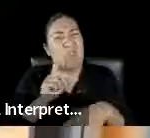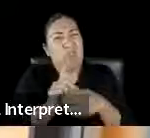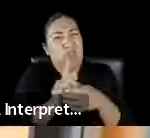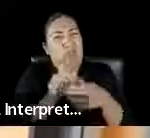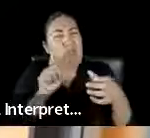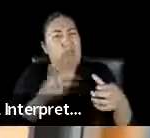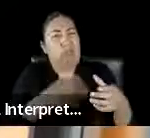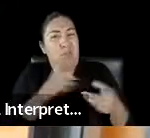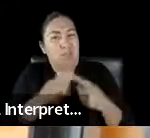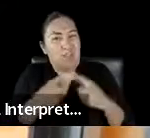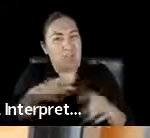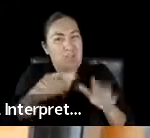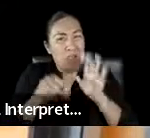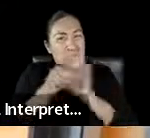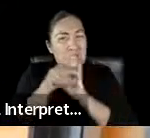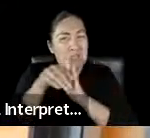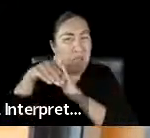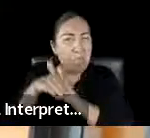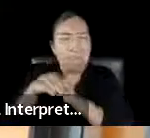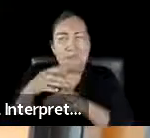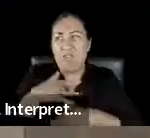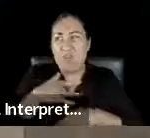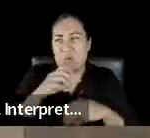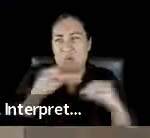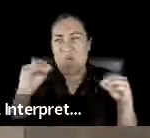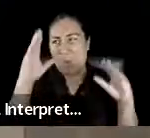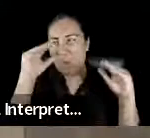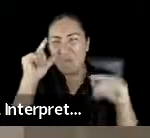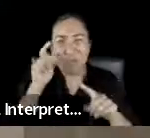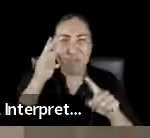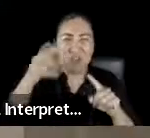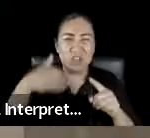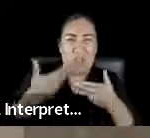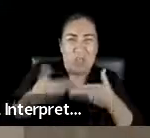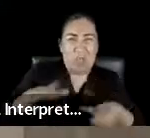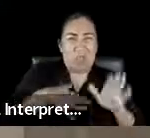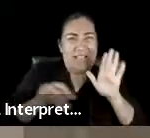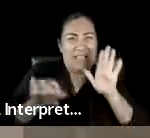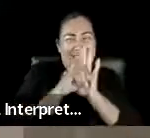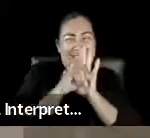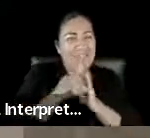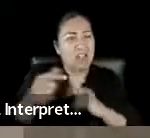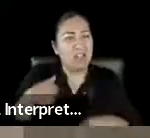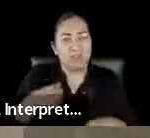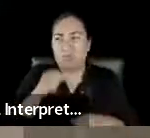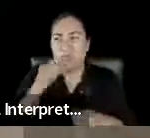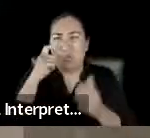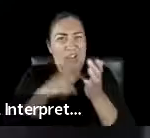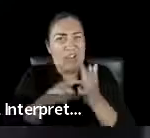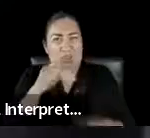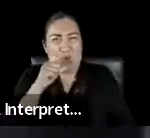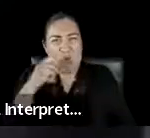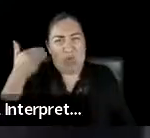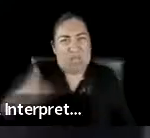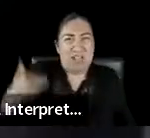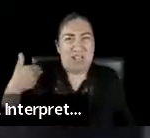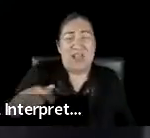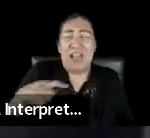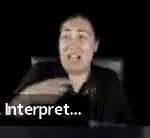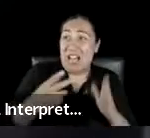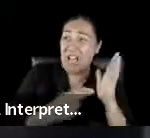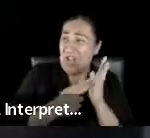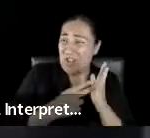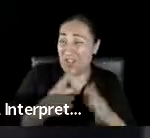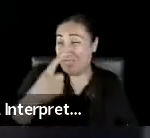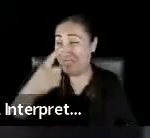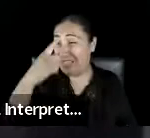and I feel hopeless for the future. I feel like I've lost my identity to the point where I don't recognize who I am anymore. I honestly thought I wouldn't make it